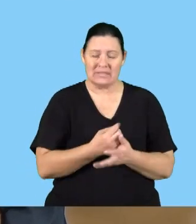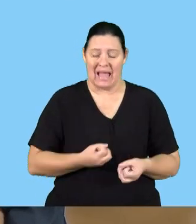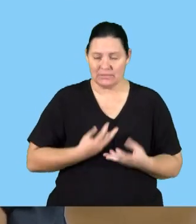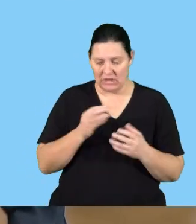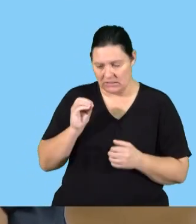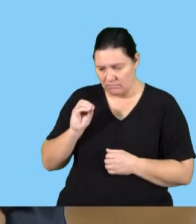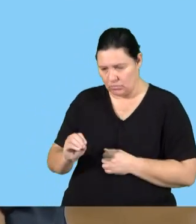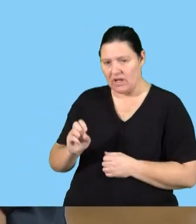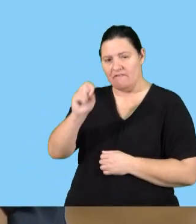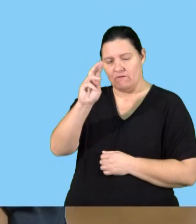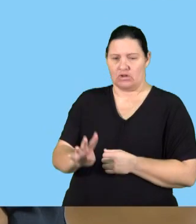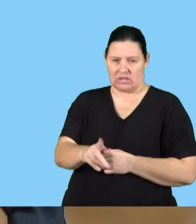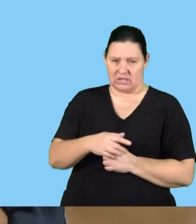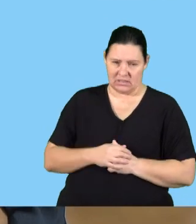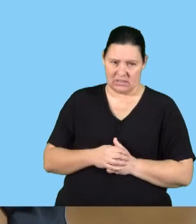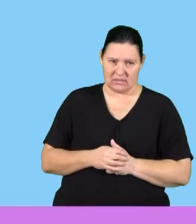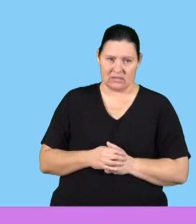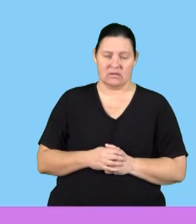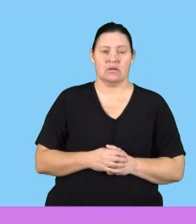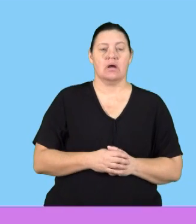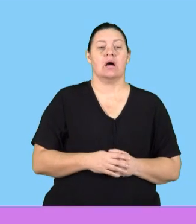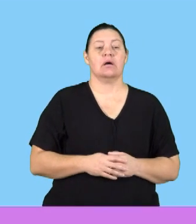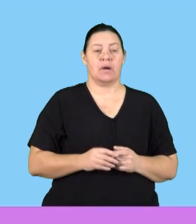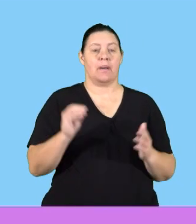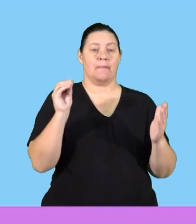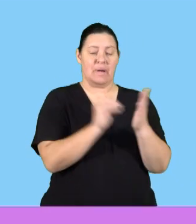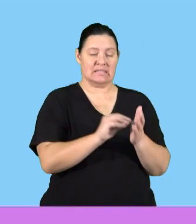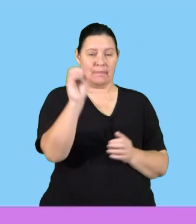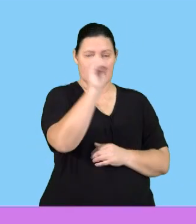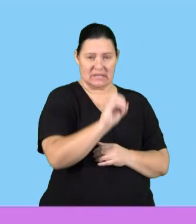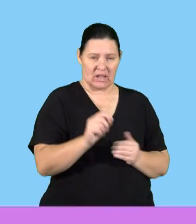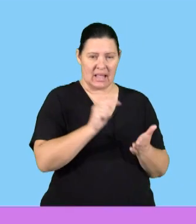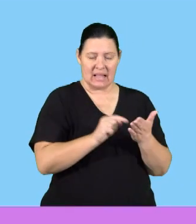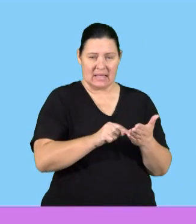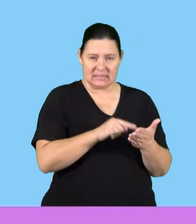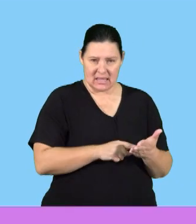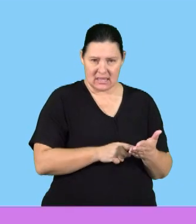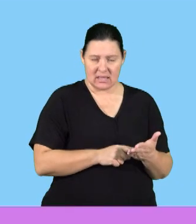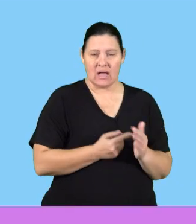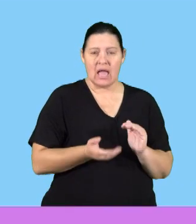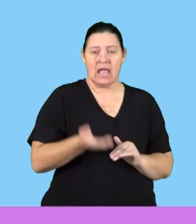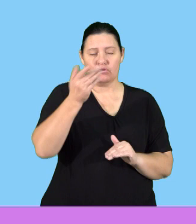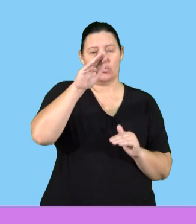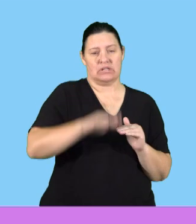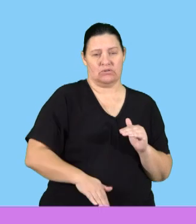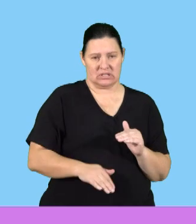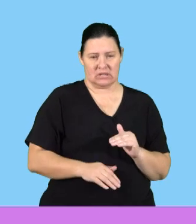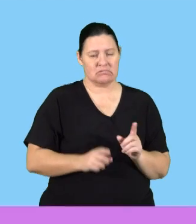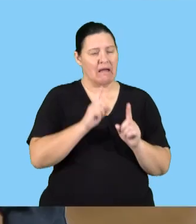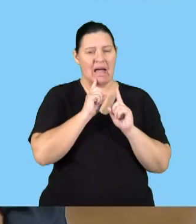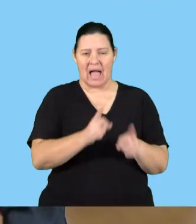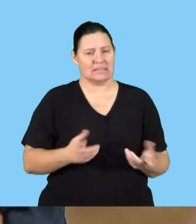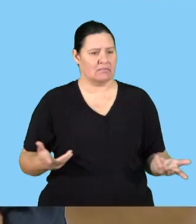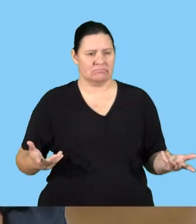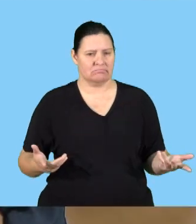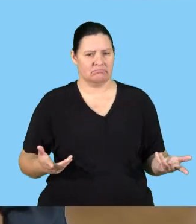always express it as a fraction. Secondly, pressing the percentage sign when you calculate the percentage increase or decrease,